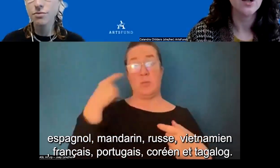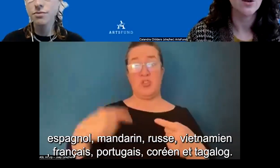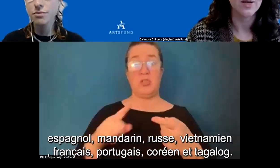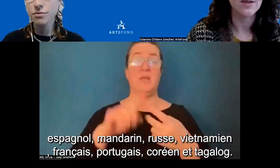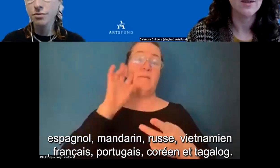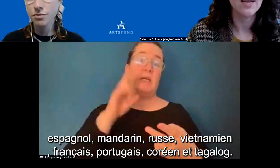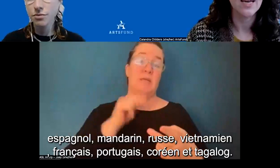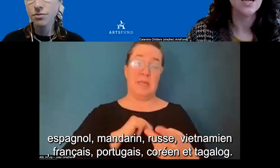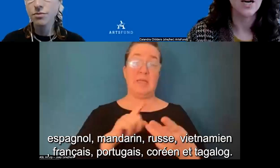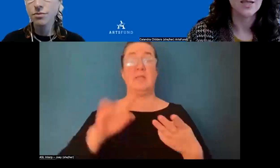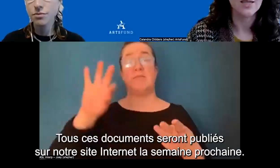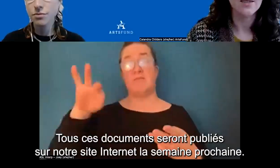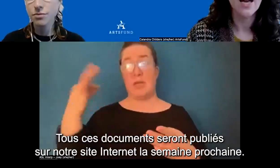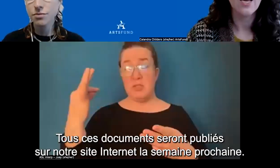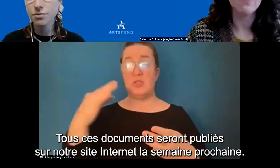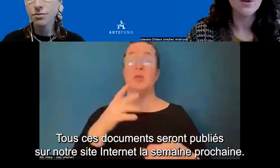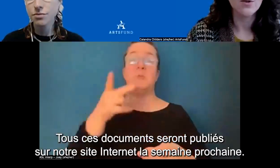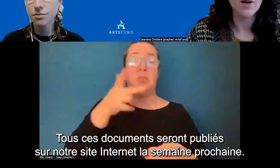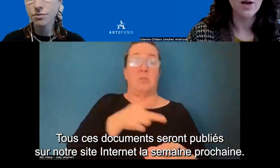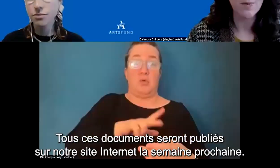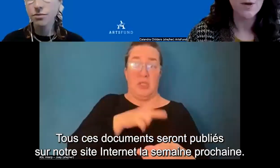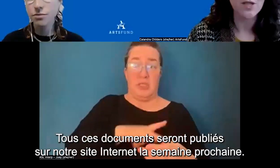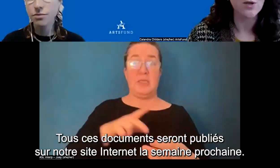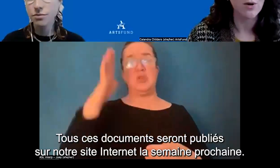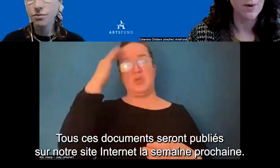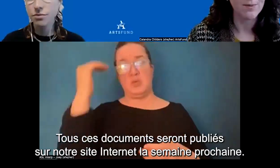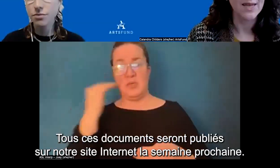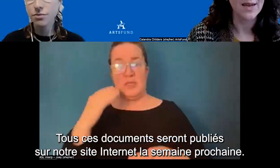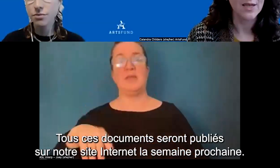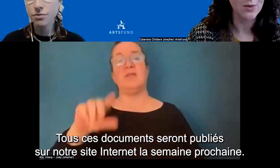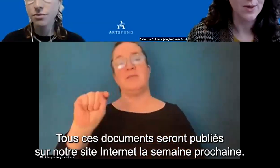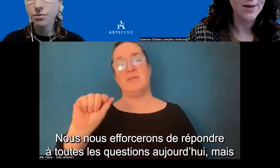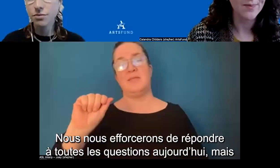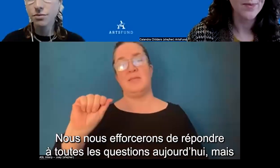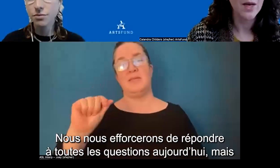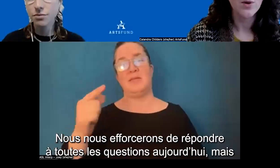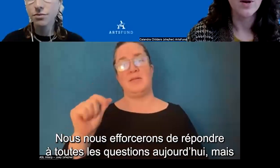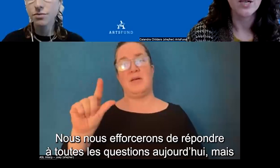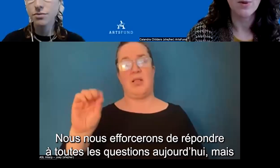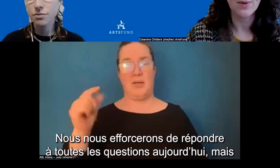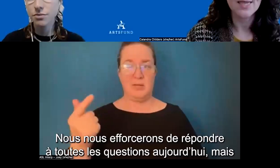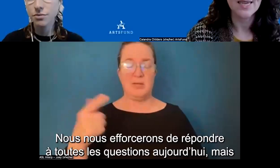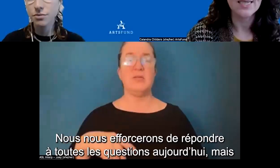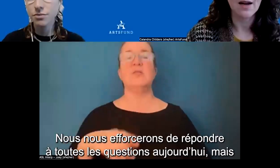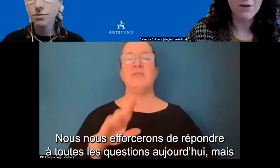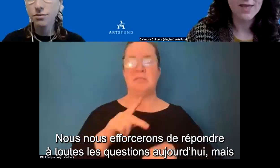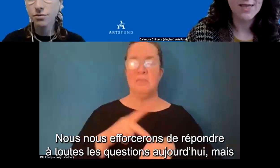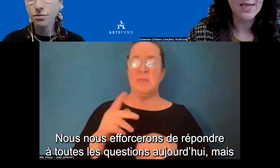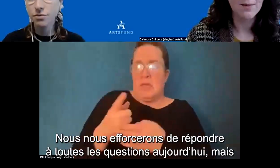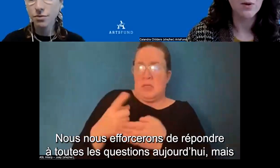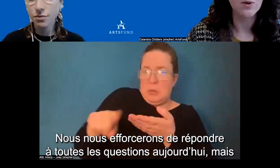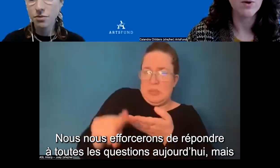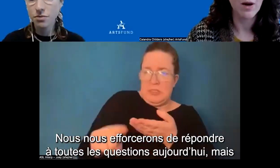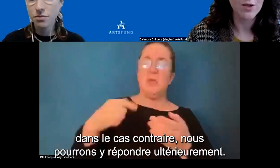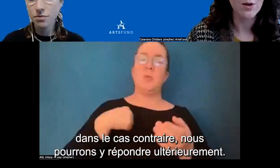Portuguese, Korean, and Tagalog. And those will all be posted to our website next week. We are going to do our best to get to everything